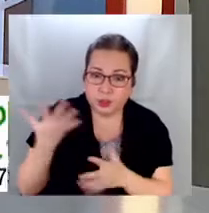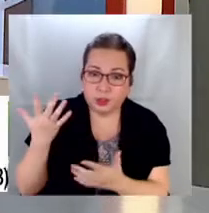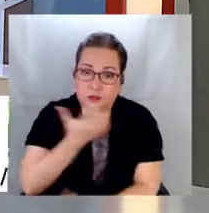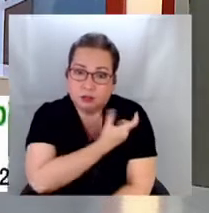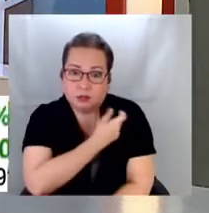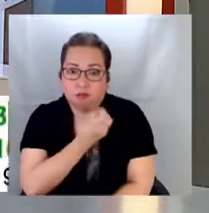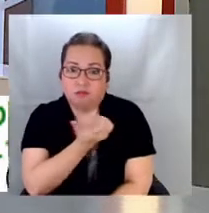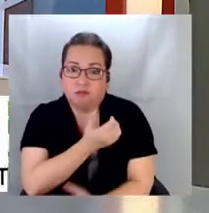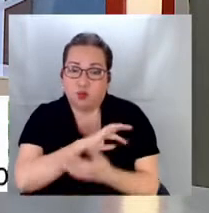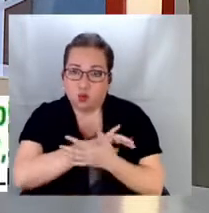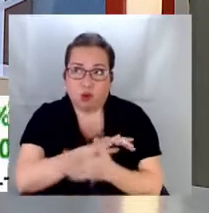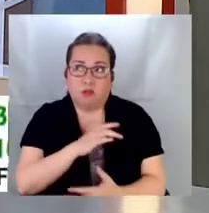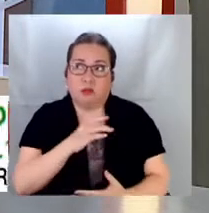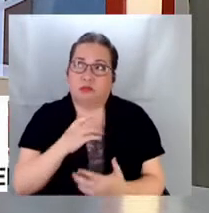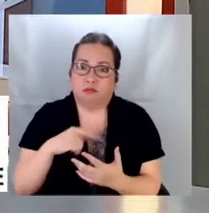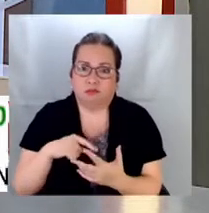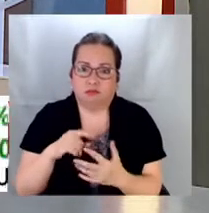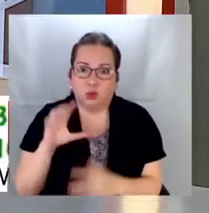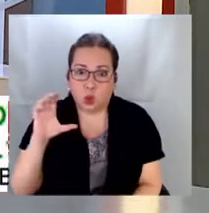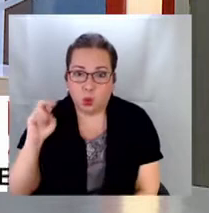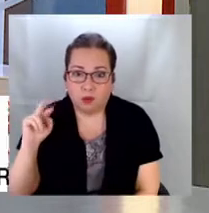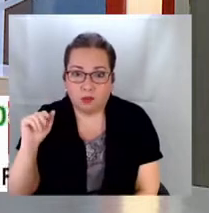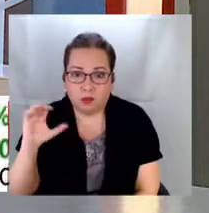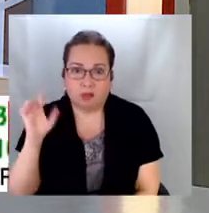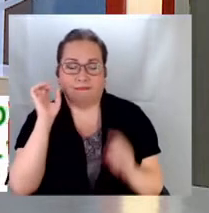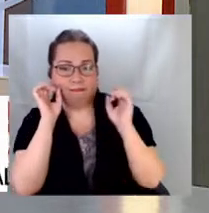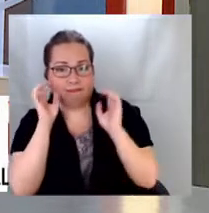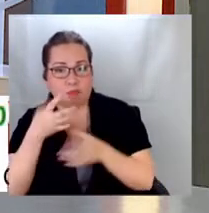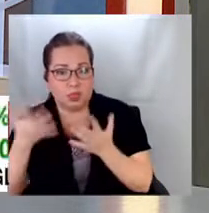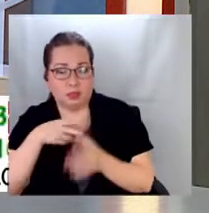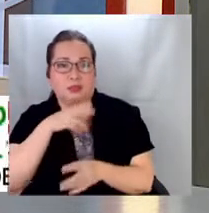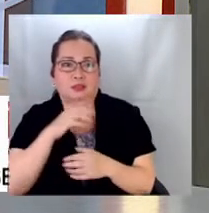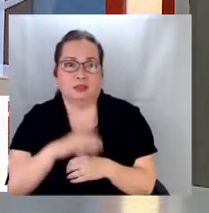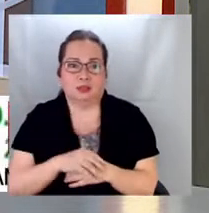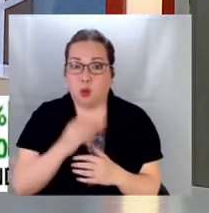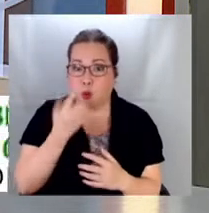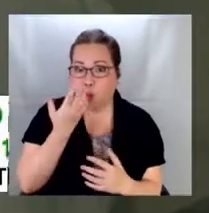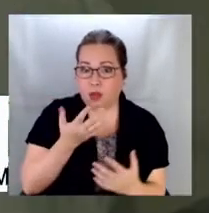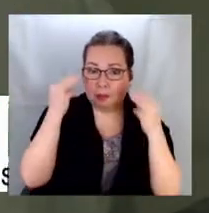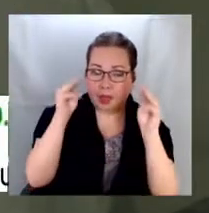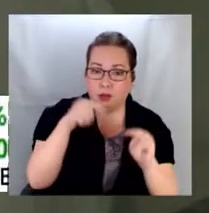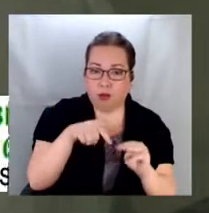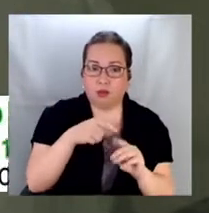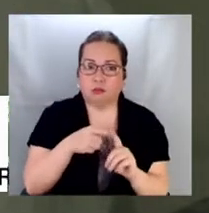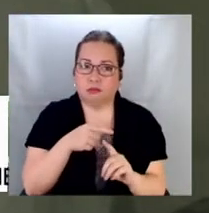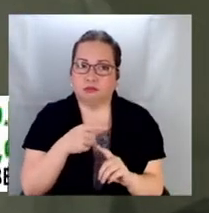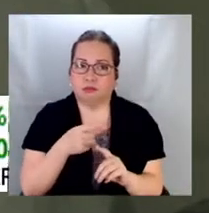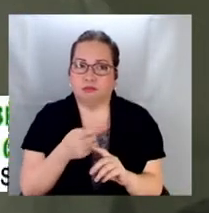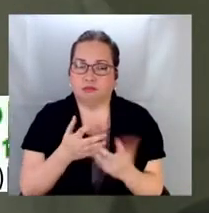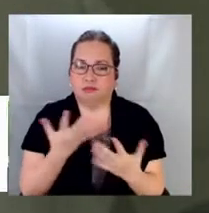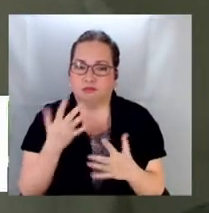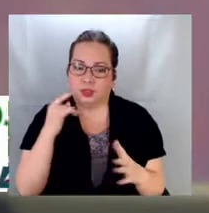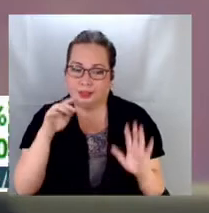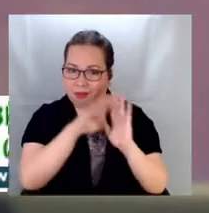Well, some of the mayors cited for jumping the COVID-19 vaccination queue speak up. One of the local officials identified by President Duterte,